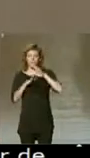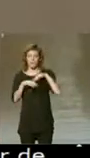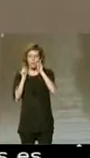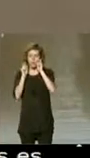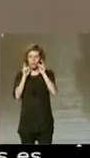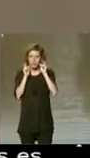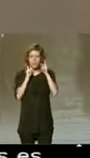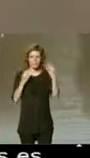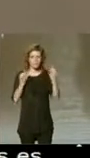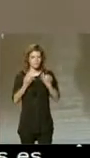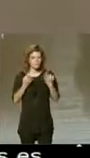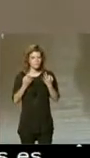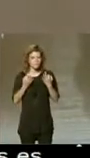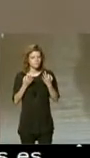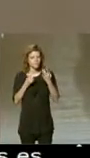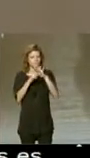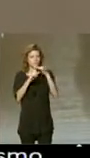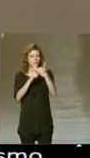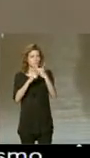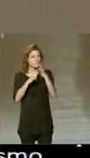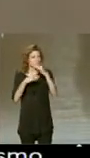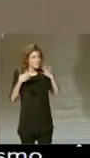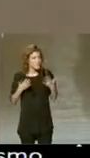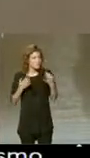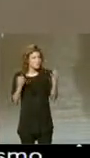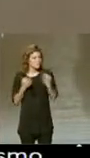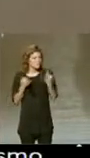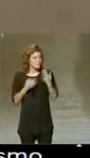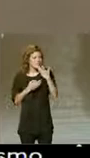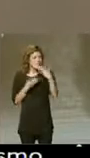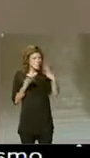And what we are currently